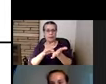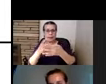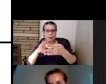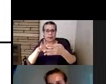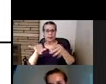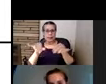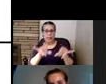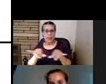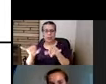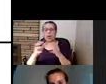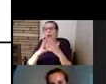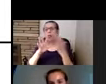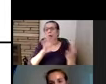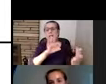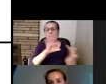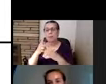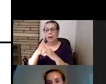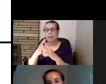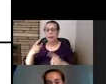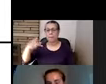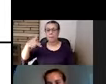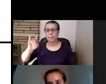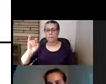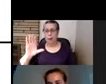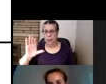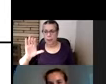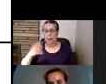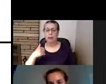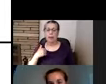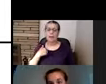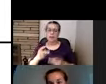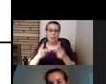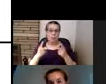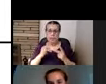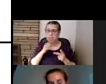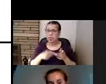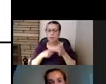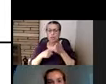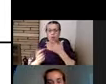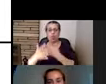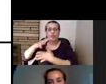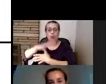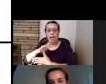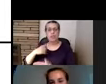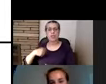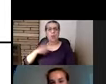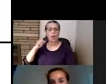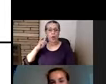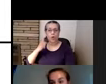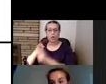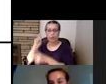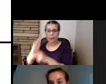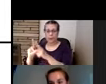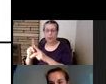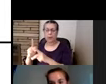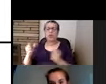receiving lots of feedback from the public, we realized that the quantity standards did not reflect the priorities we heard, and we decided to bring the decision-making